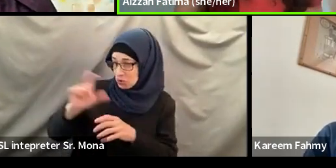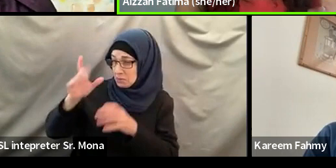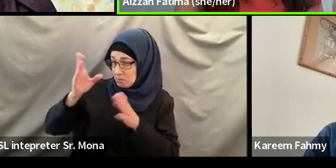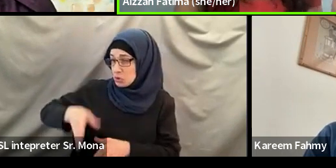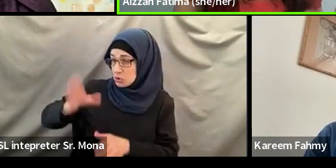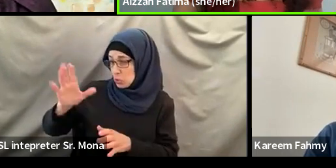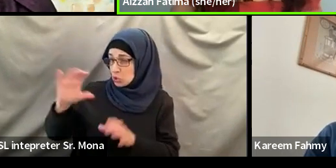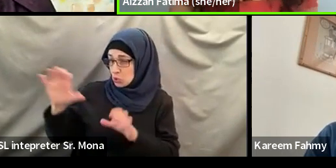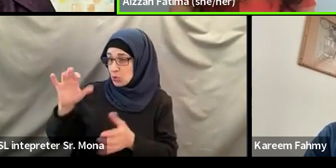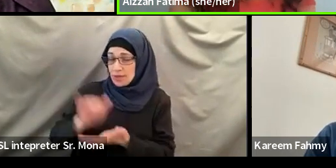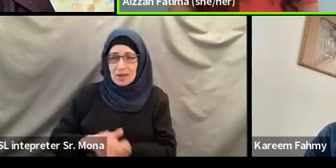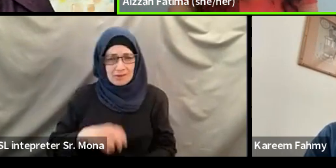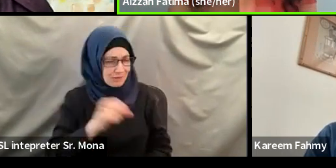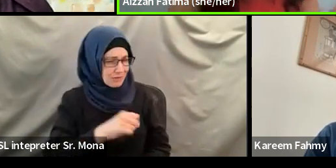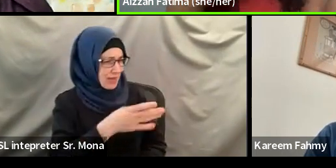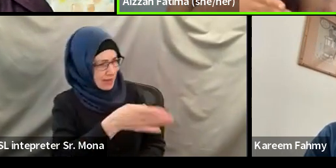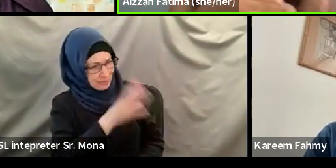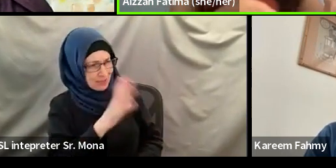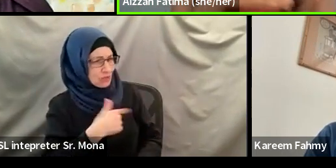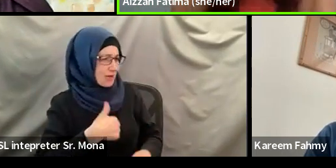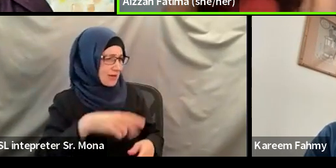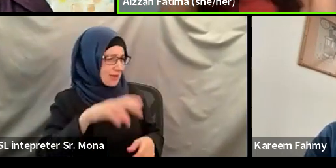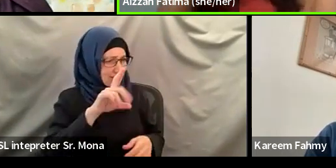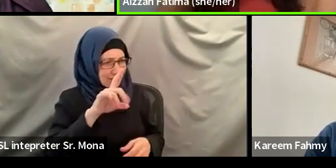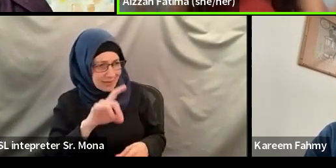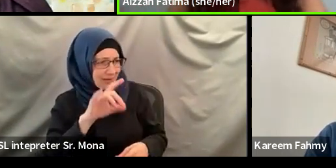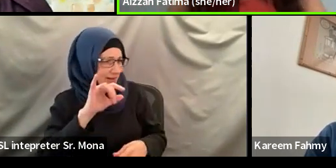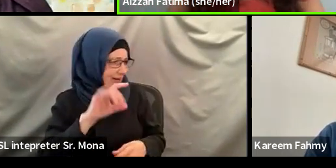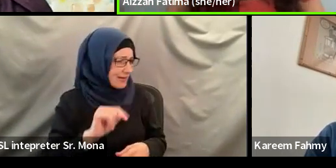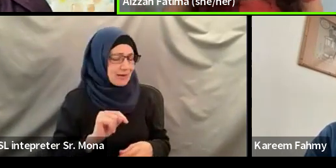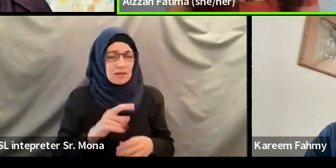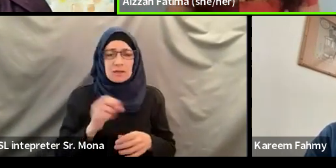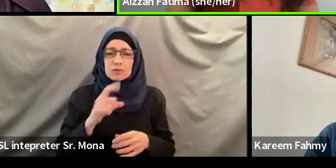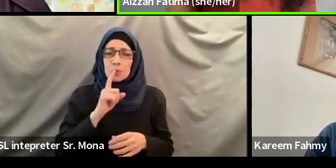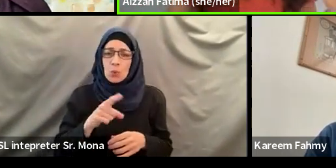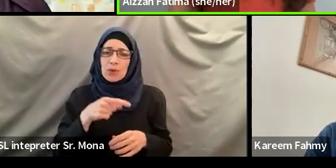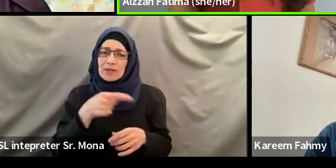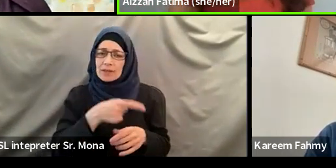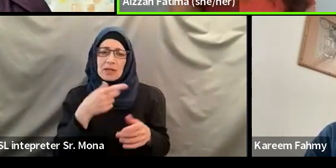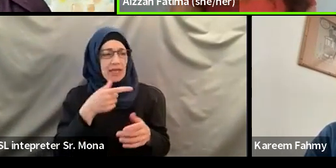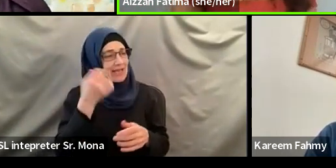so it's like, who is the person in place of, who's looking at your work through that? What is that lens that